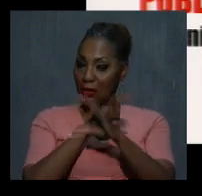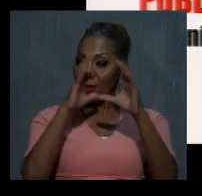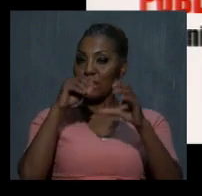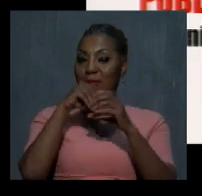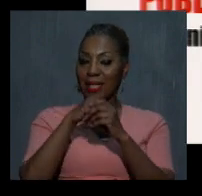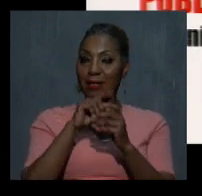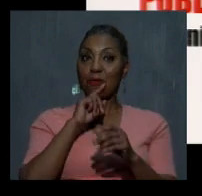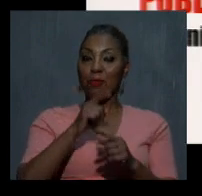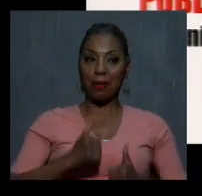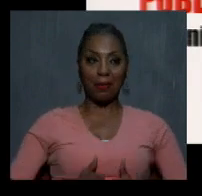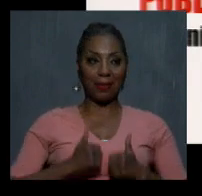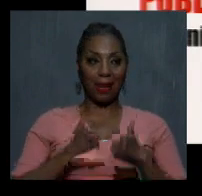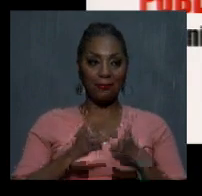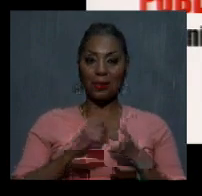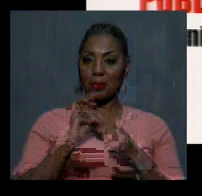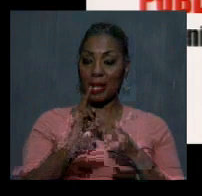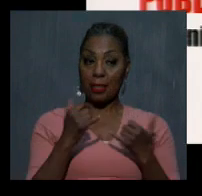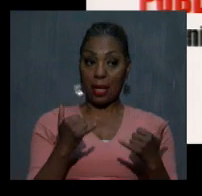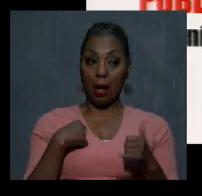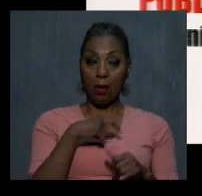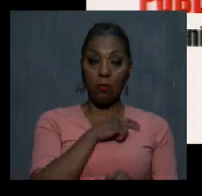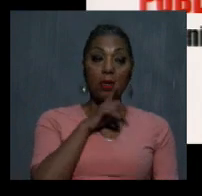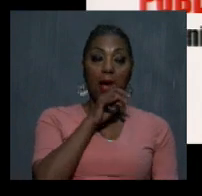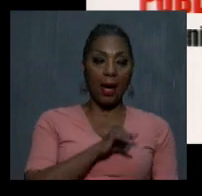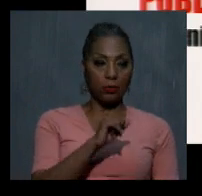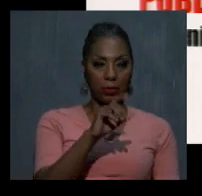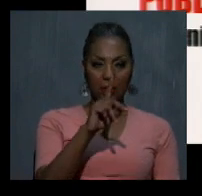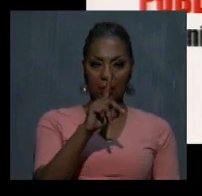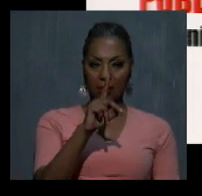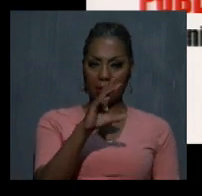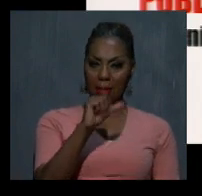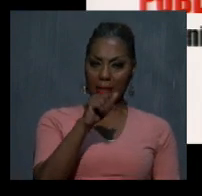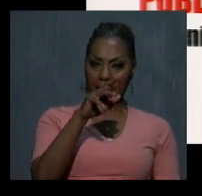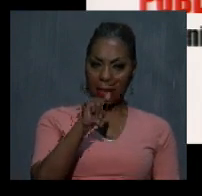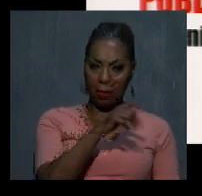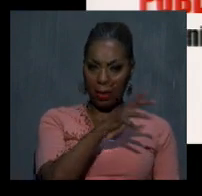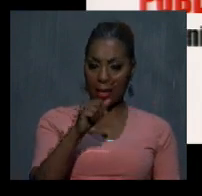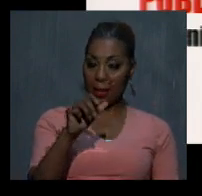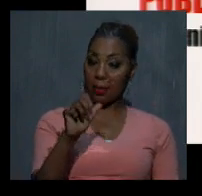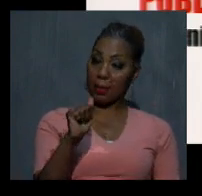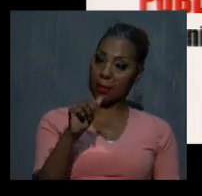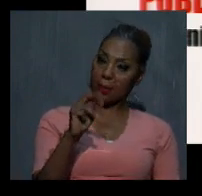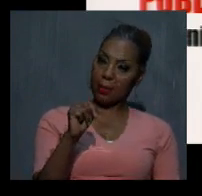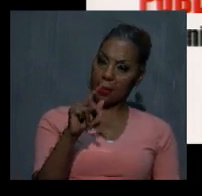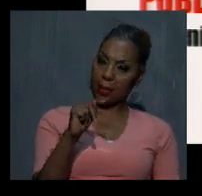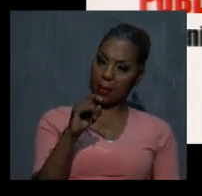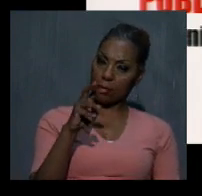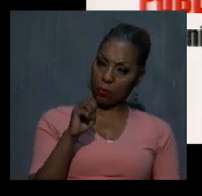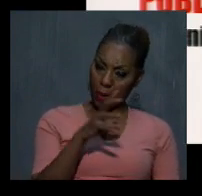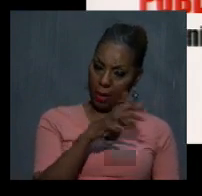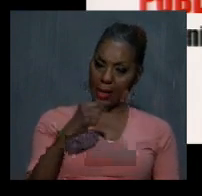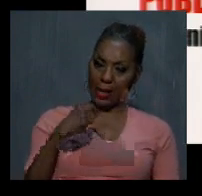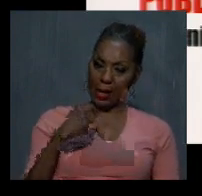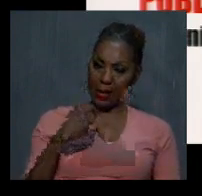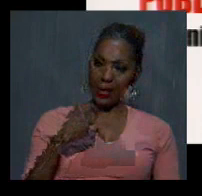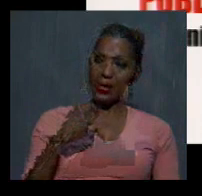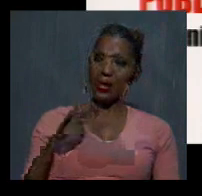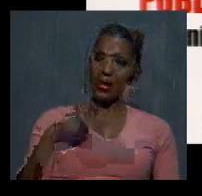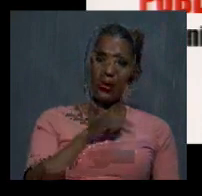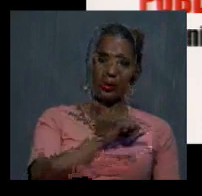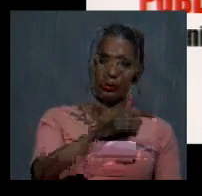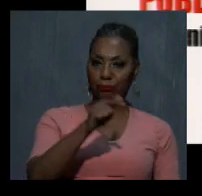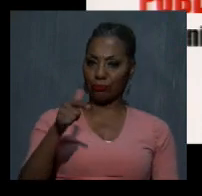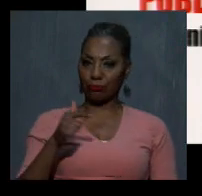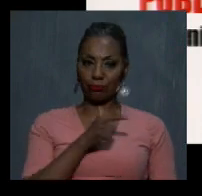real life. So we're going to actually, and Antoine and I are going to sort of round robin, and